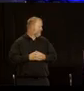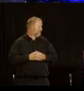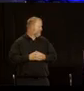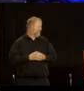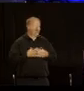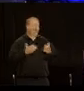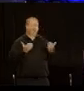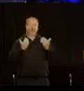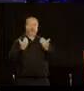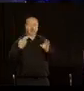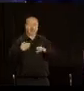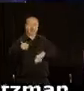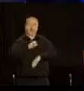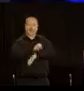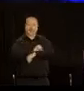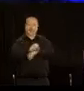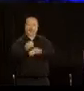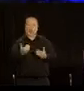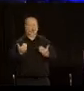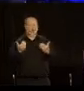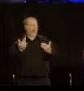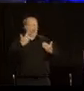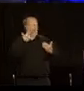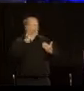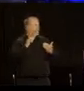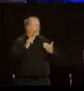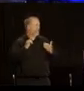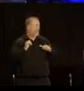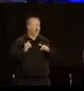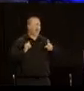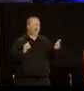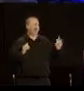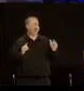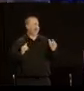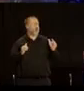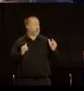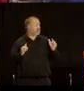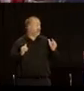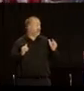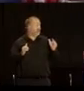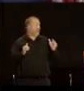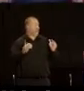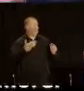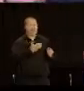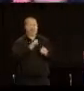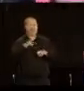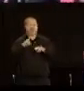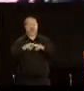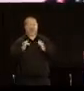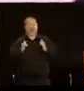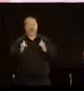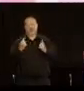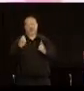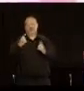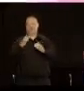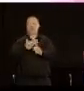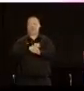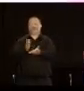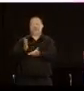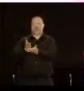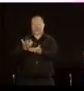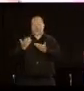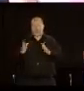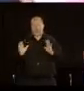Come on up and join us on stage. We're going to play a round of, musical chairs. So when the music